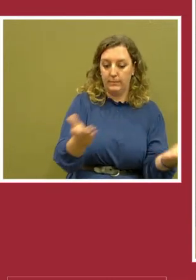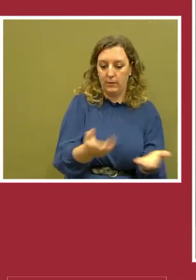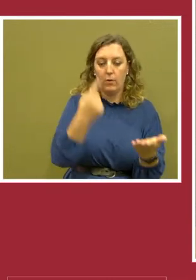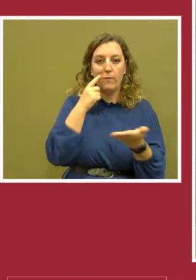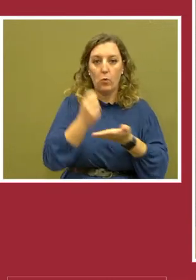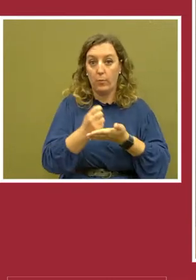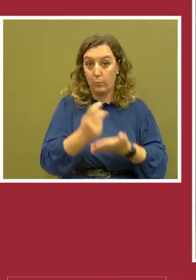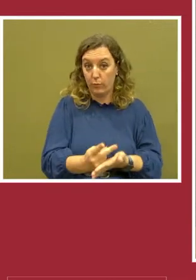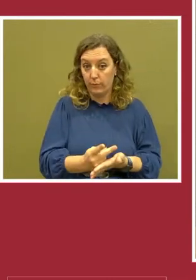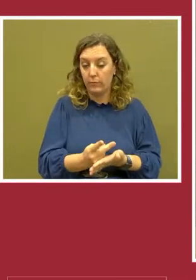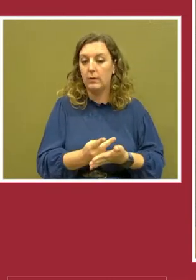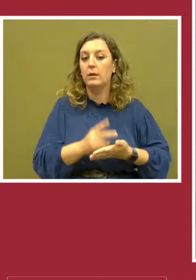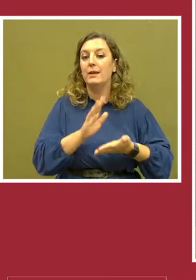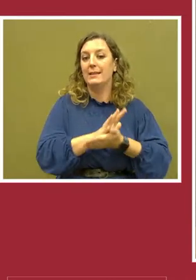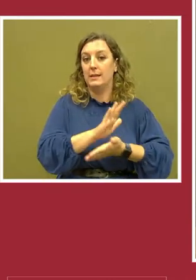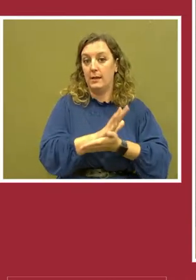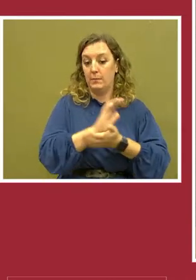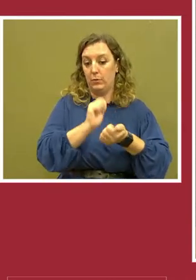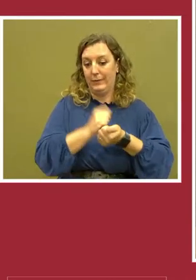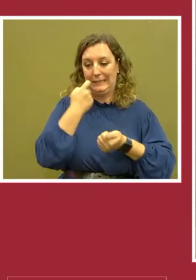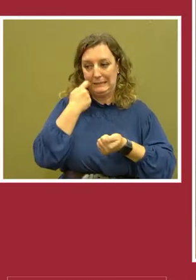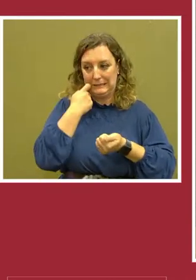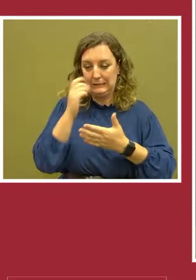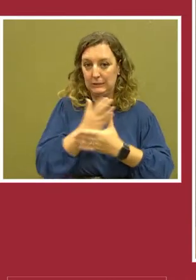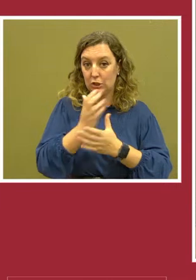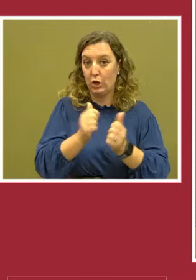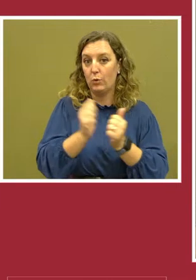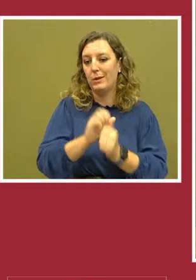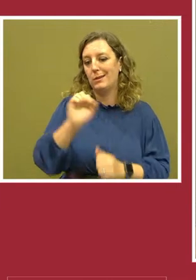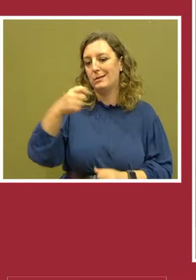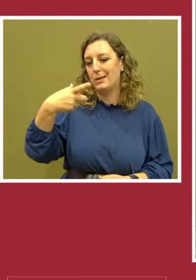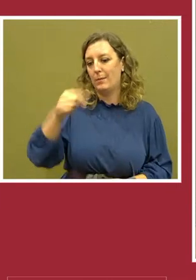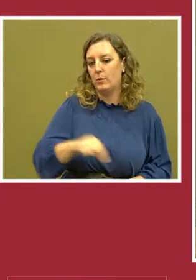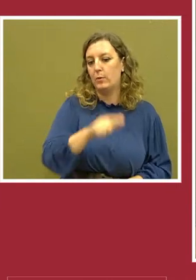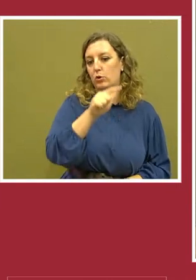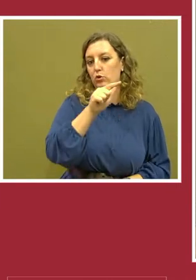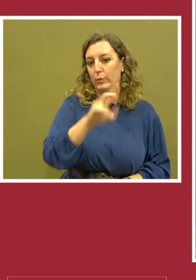for approval. The document was recently shared during the September